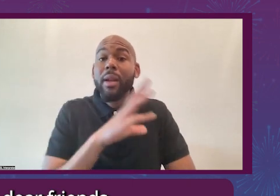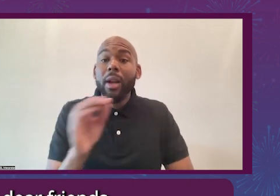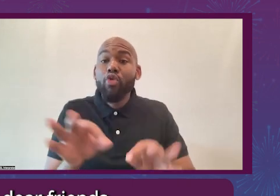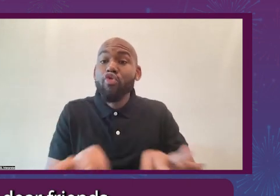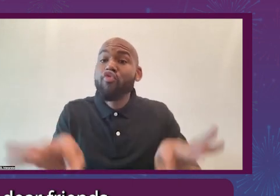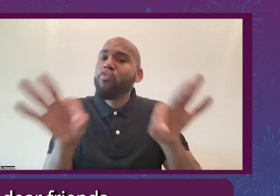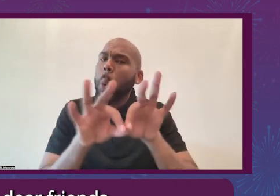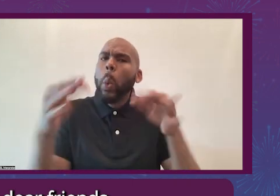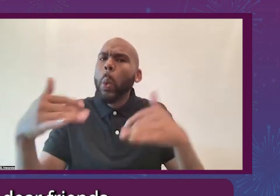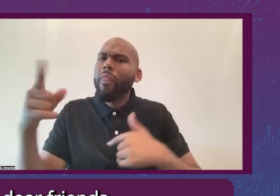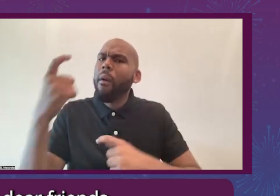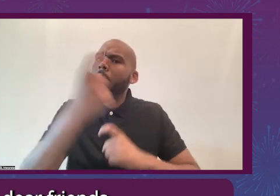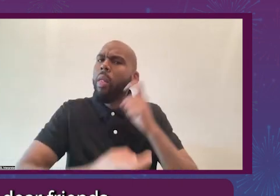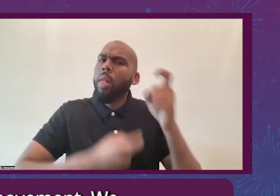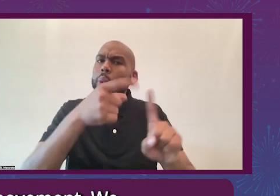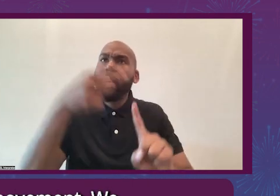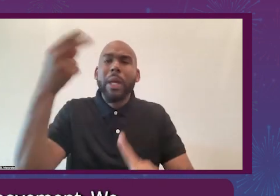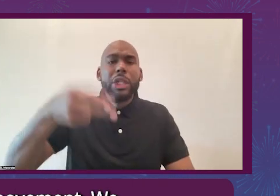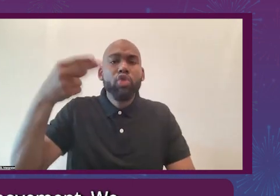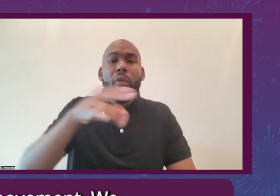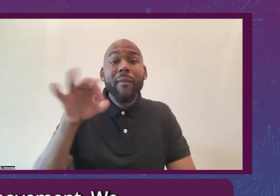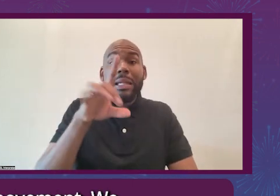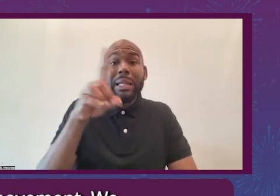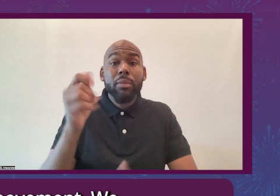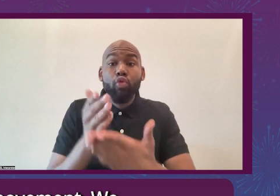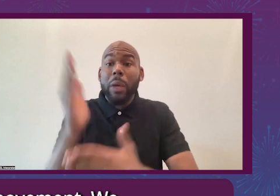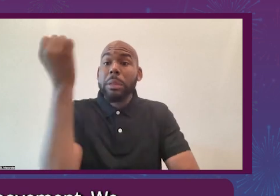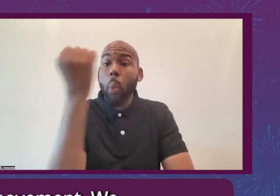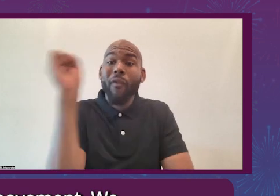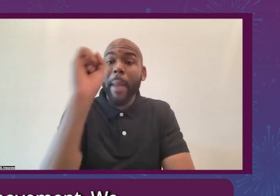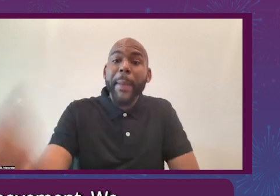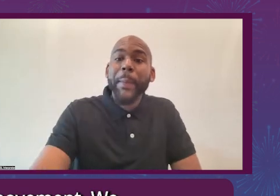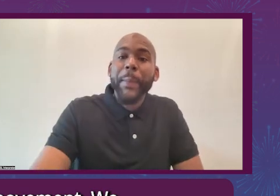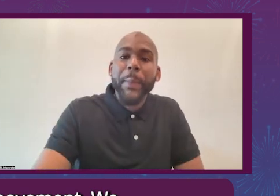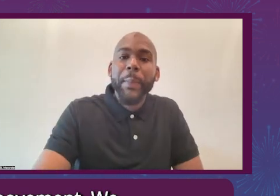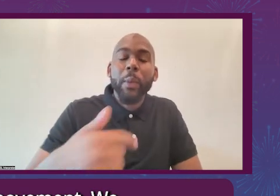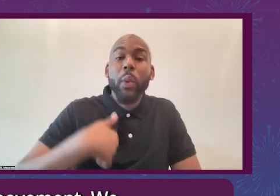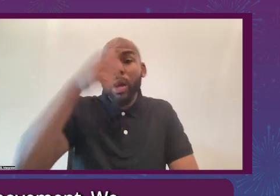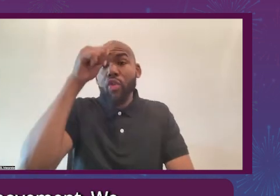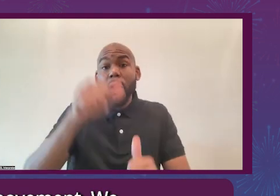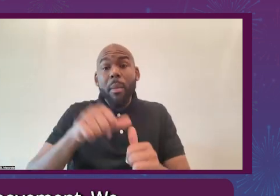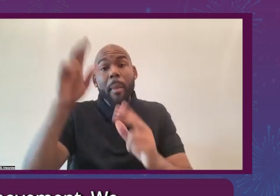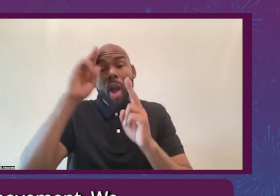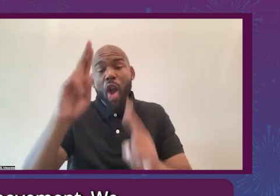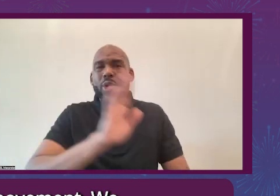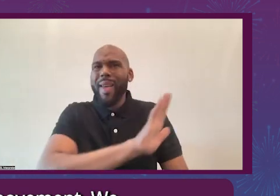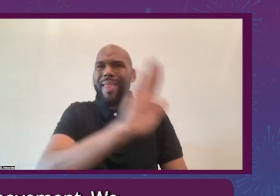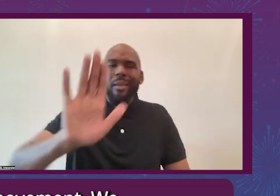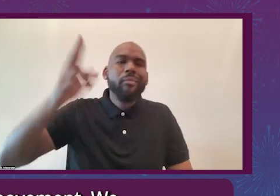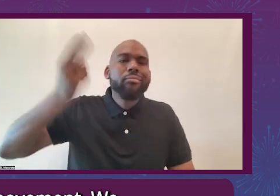critical contributors to the history of the disability rights movement. We remember and honor